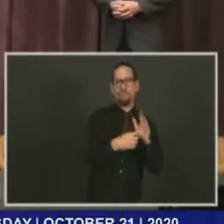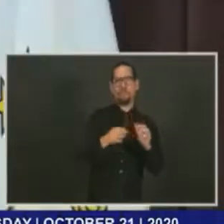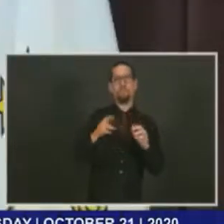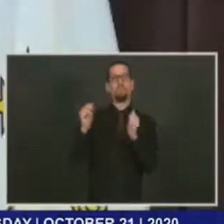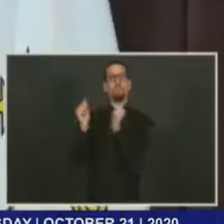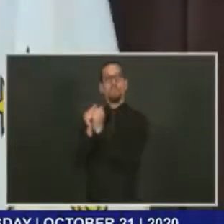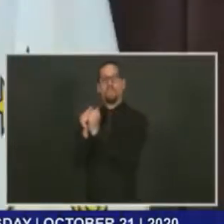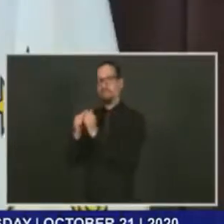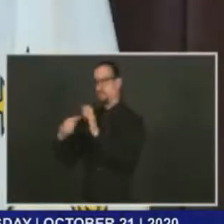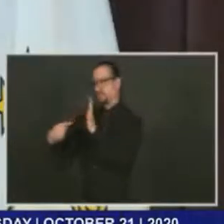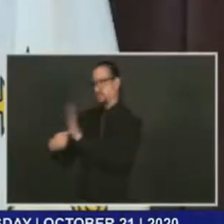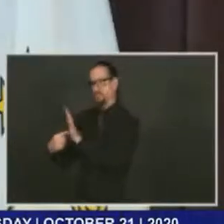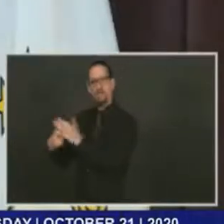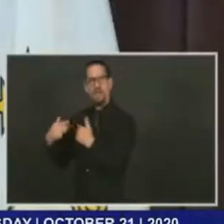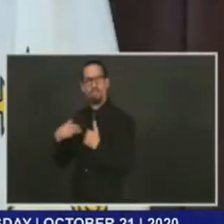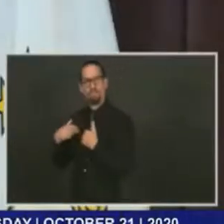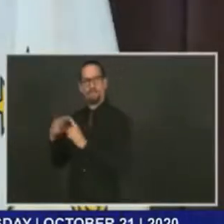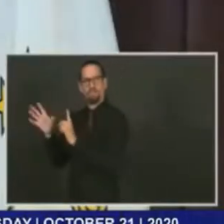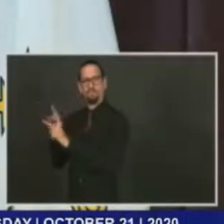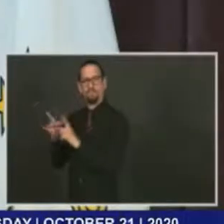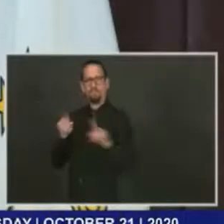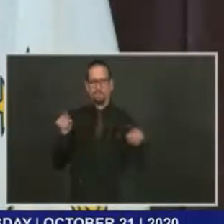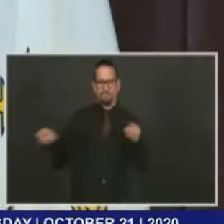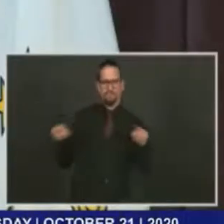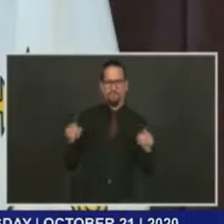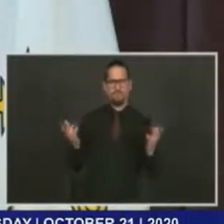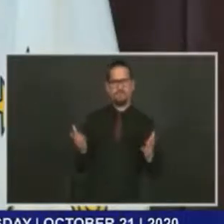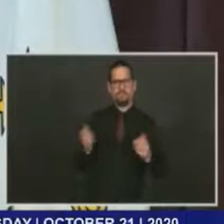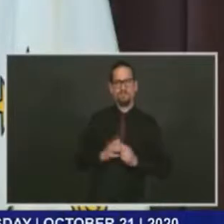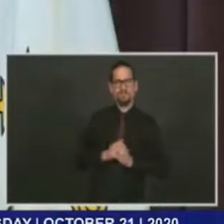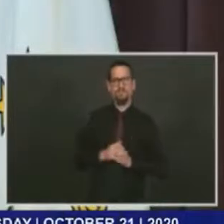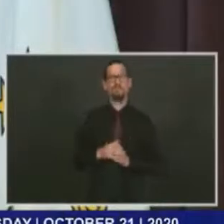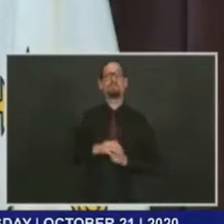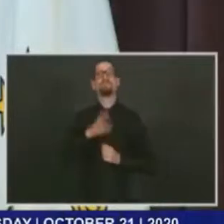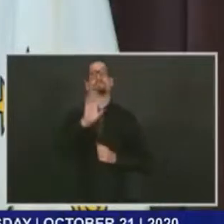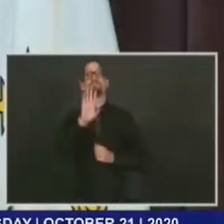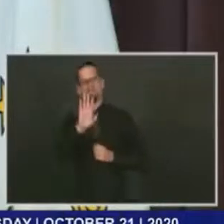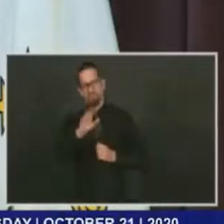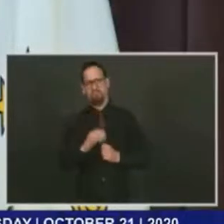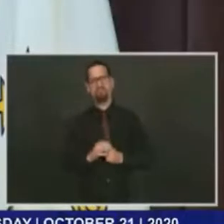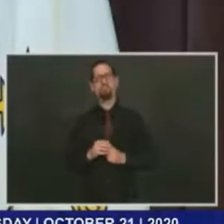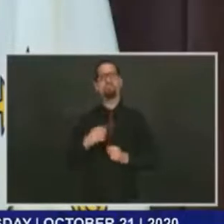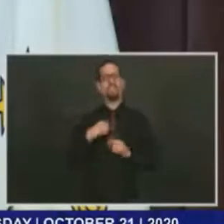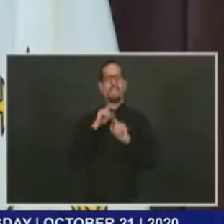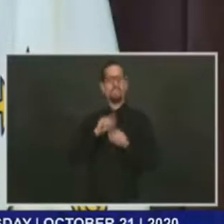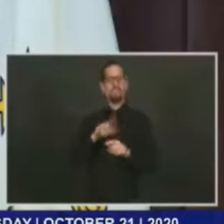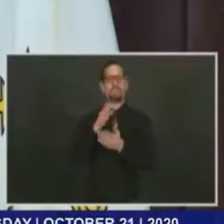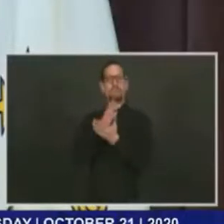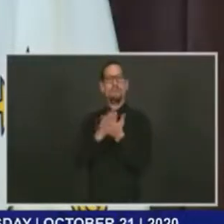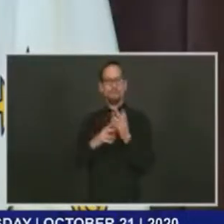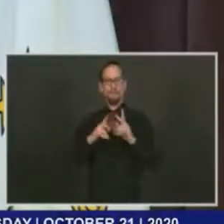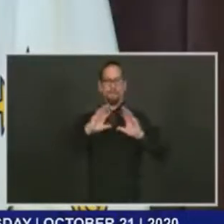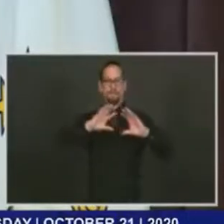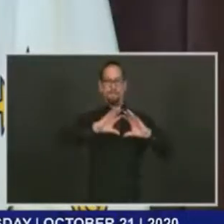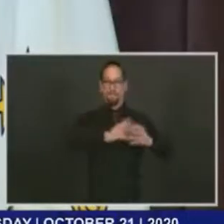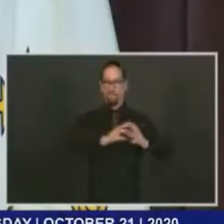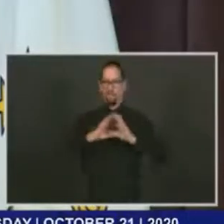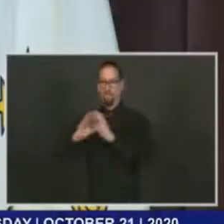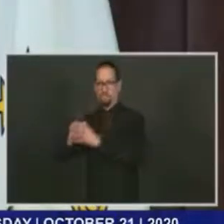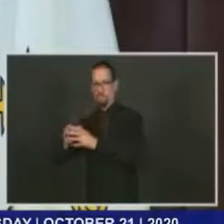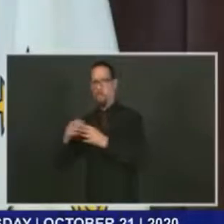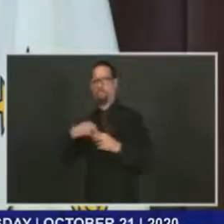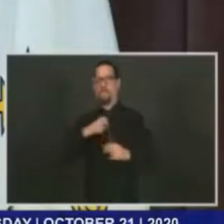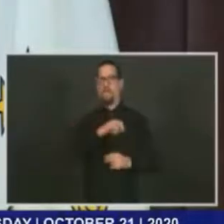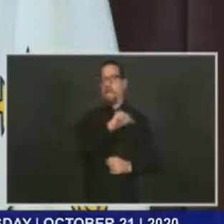symptomatically? The key difference is the symptoms. There's a portion of people who are